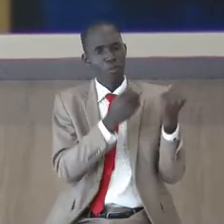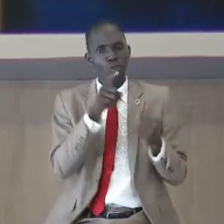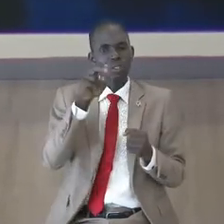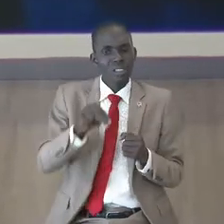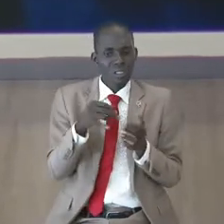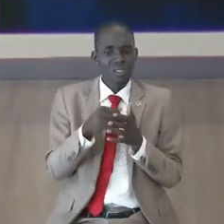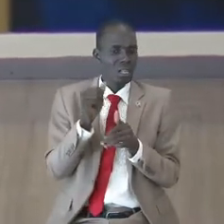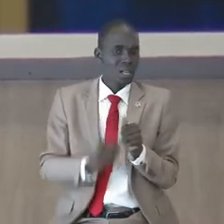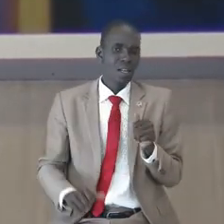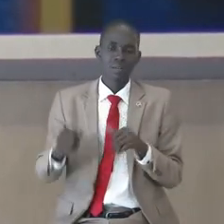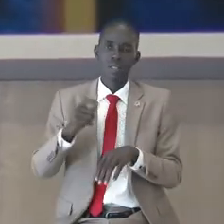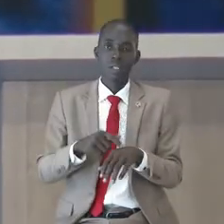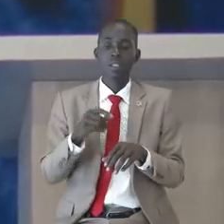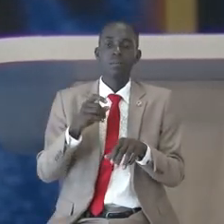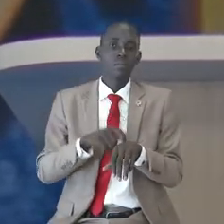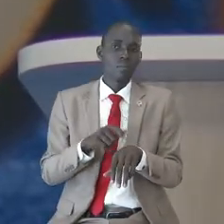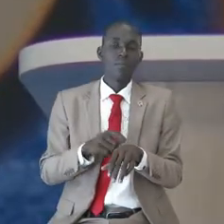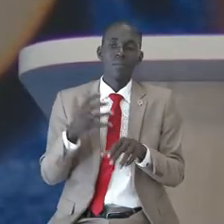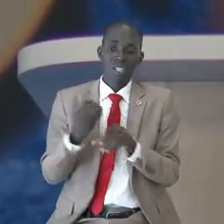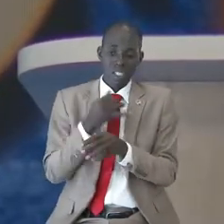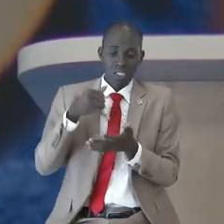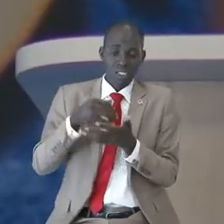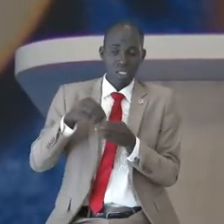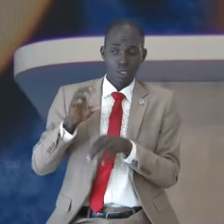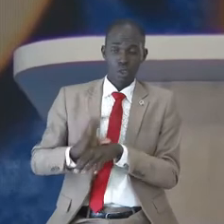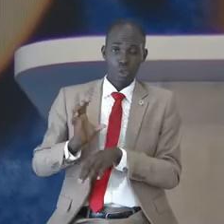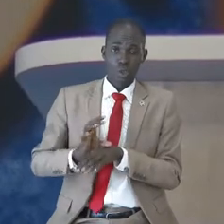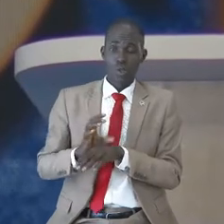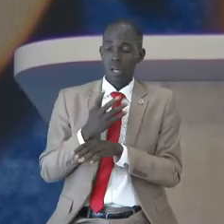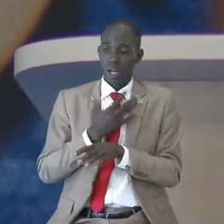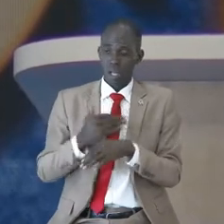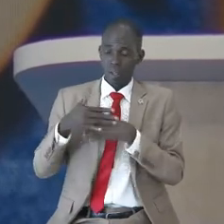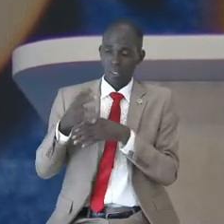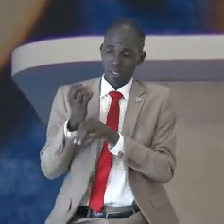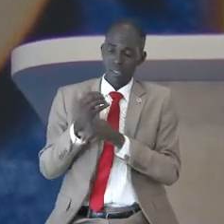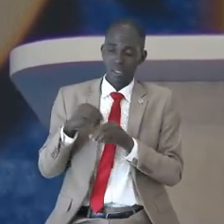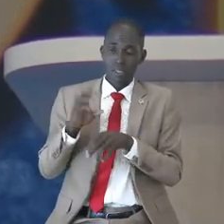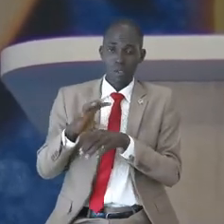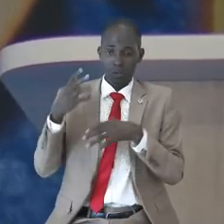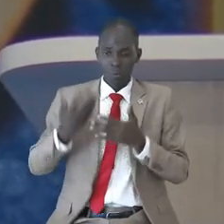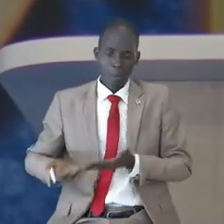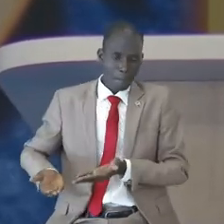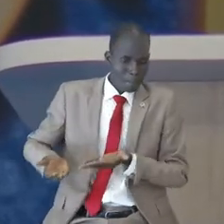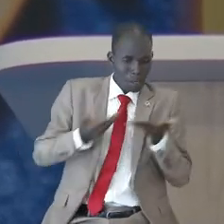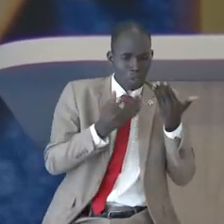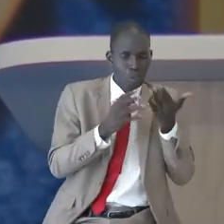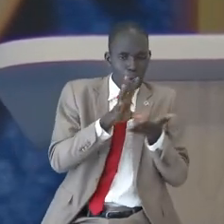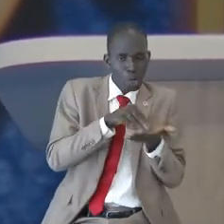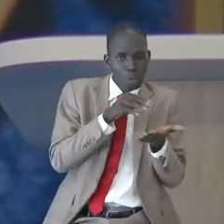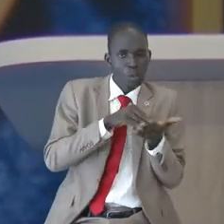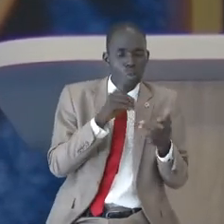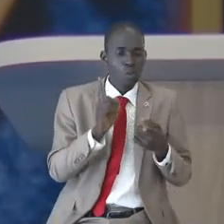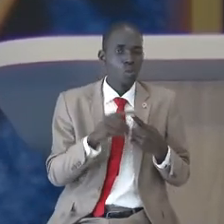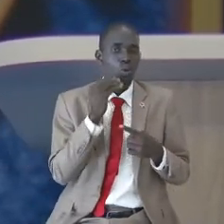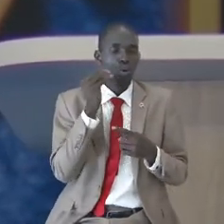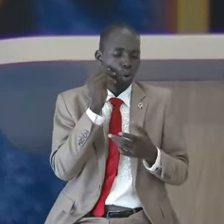in church, and when you get back home, you go over those references that were learned. Open your